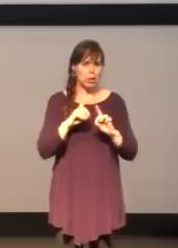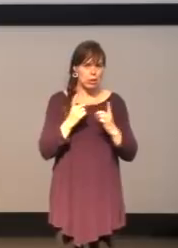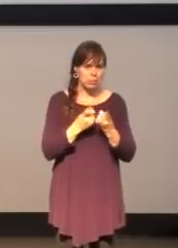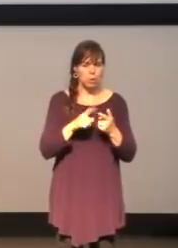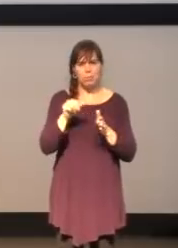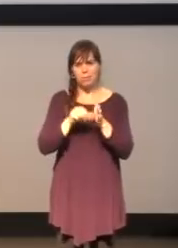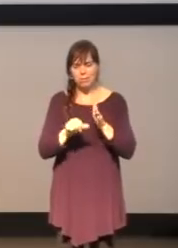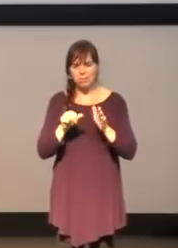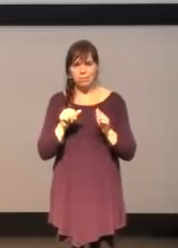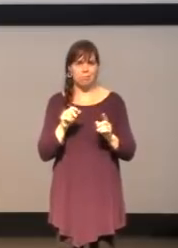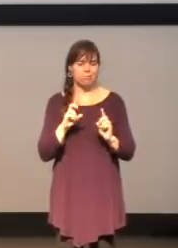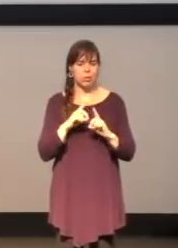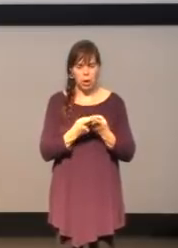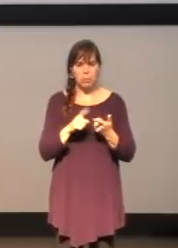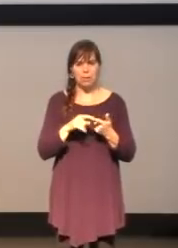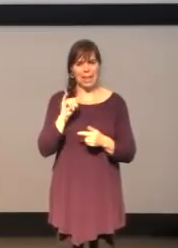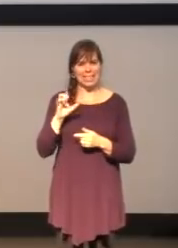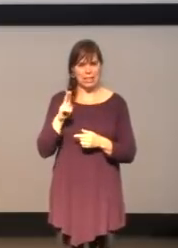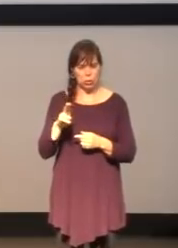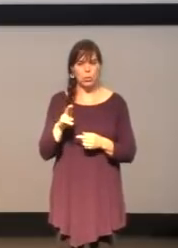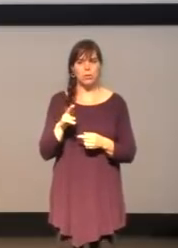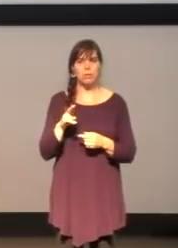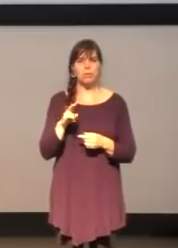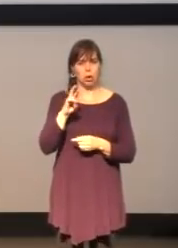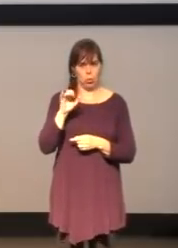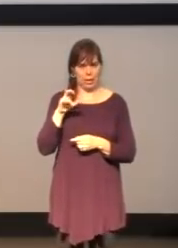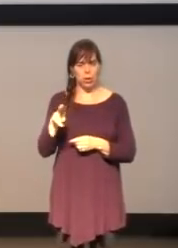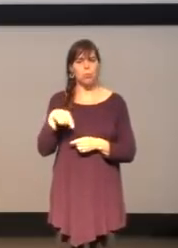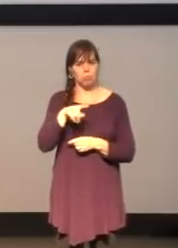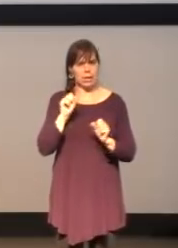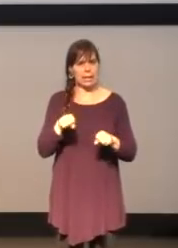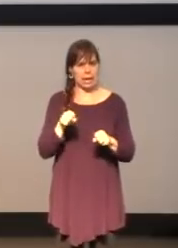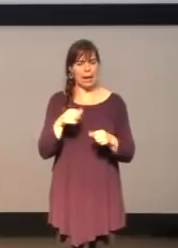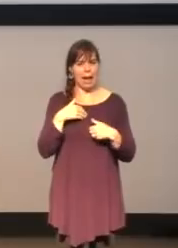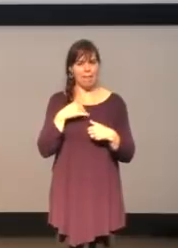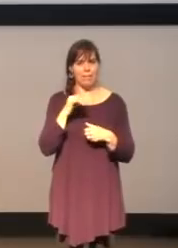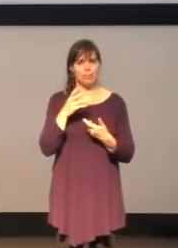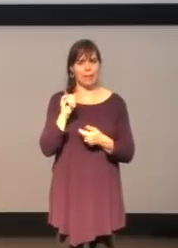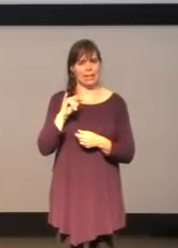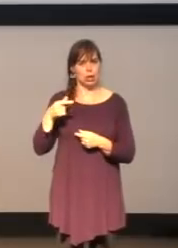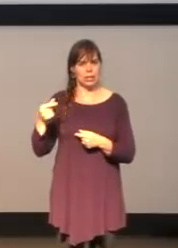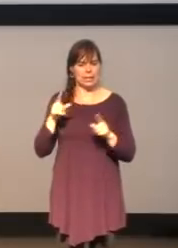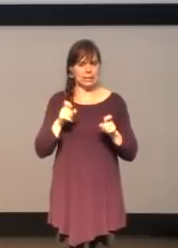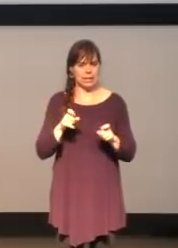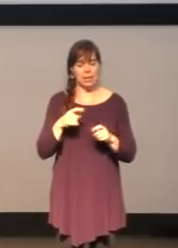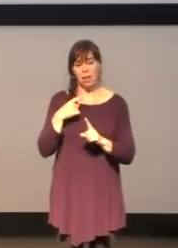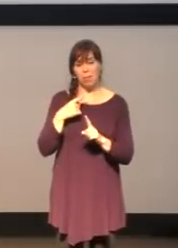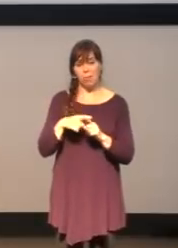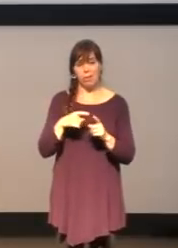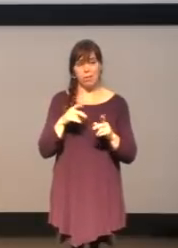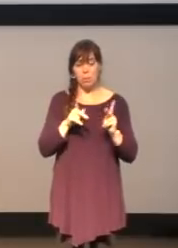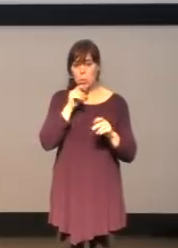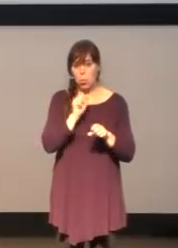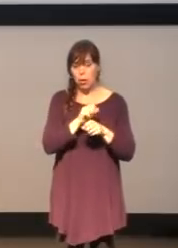room, our ICUs, including the RICU, and including opportunities for those who